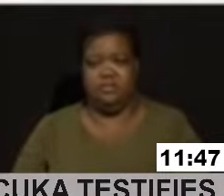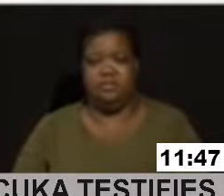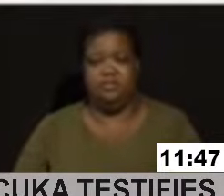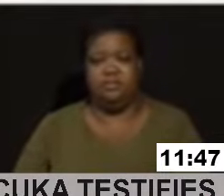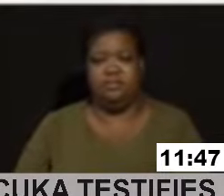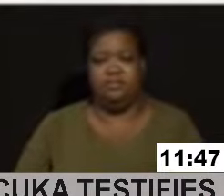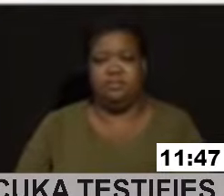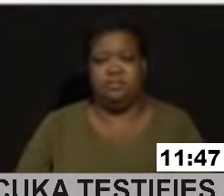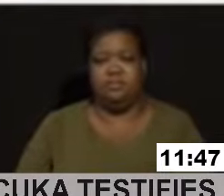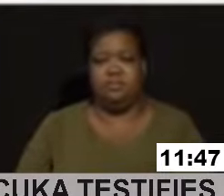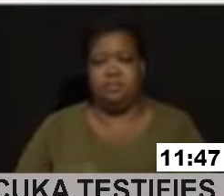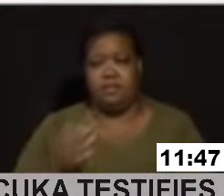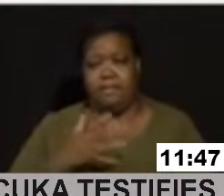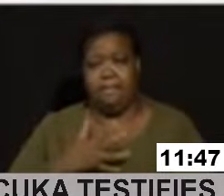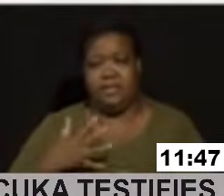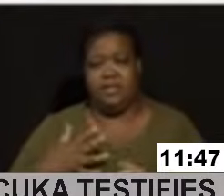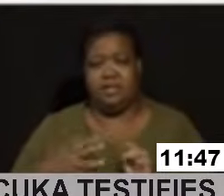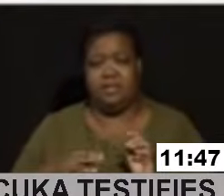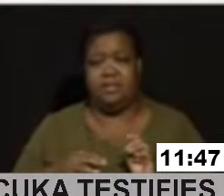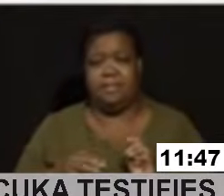you know Mrs. Mxeng?